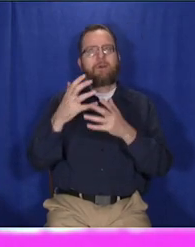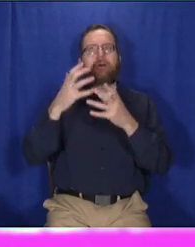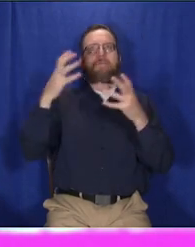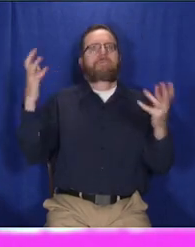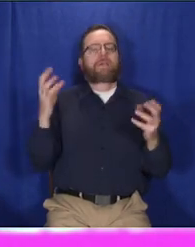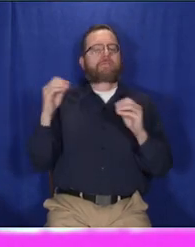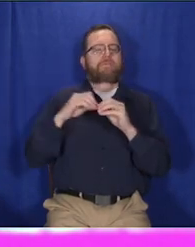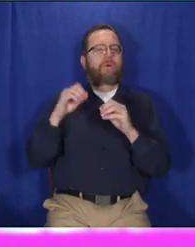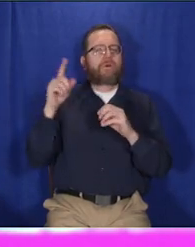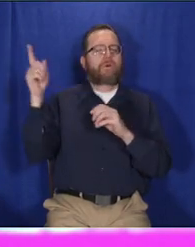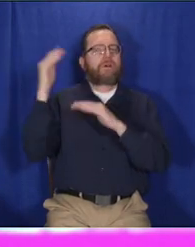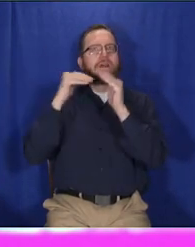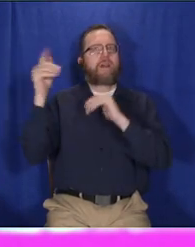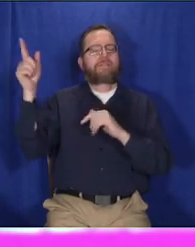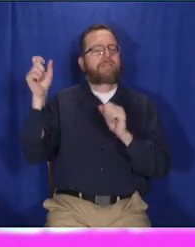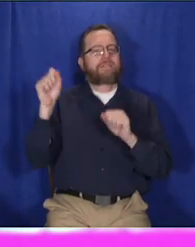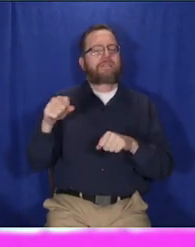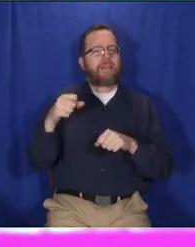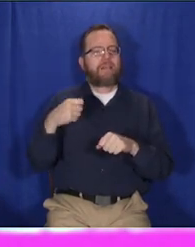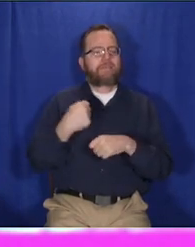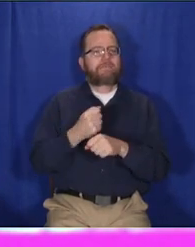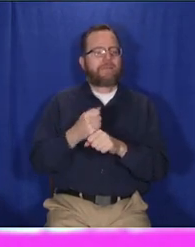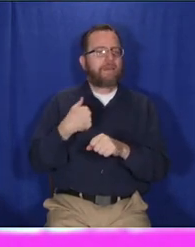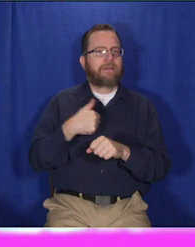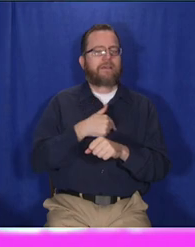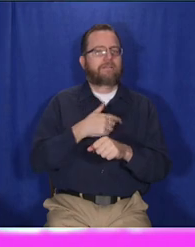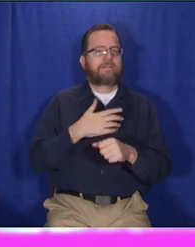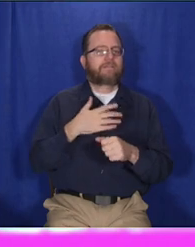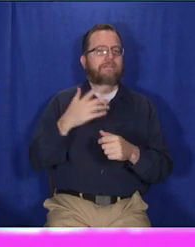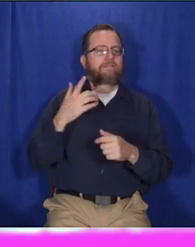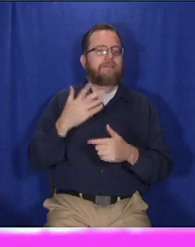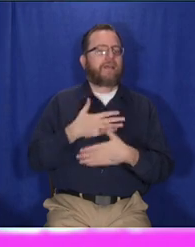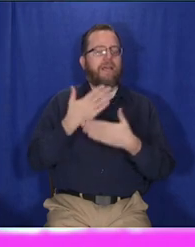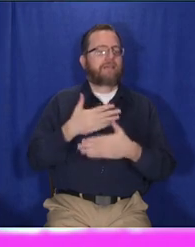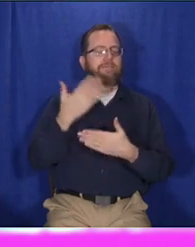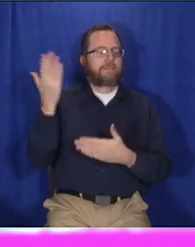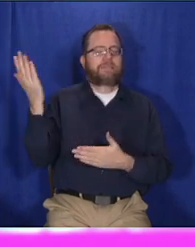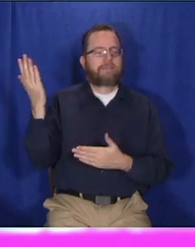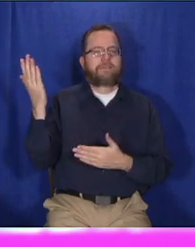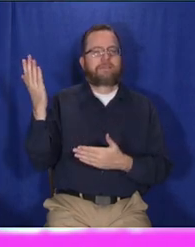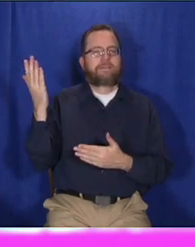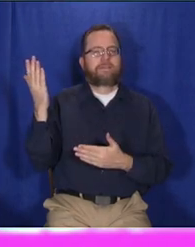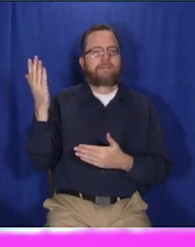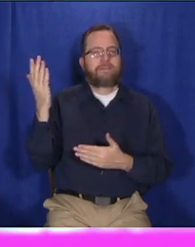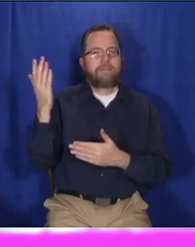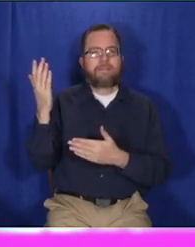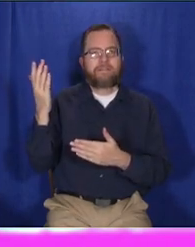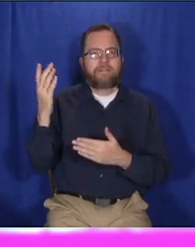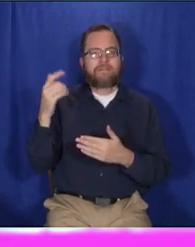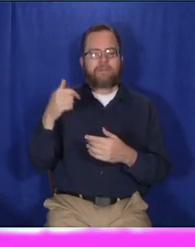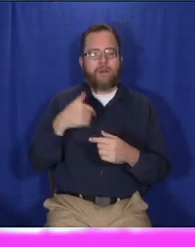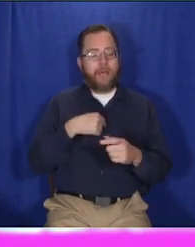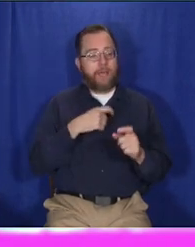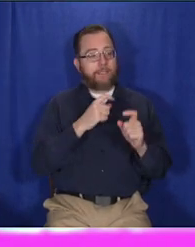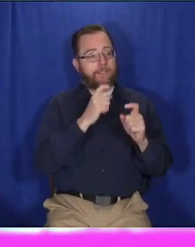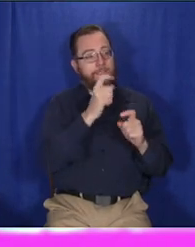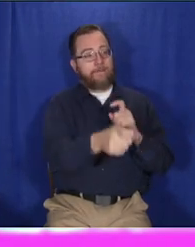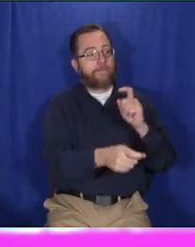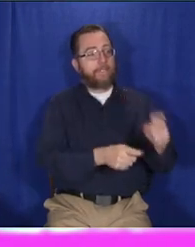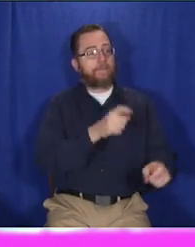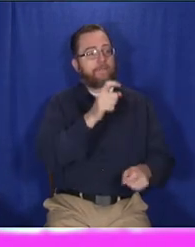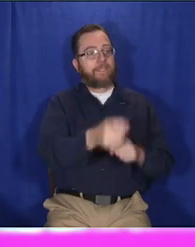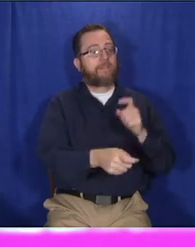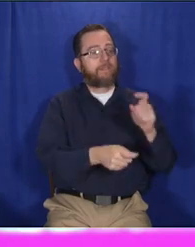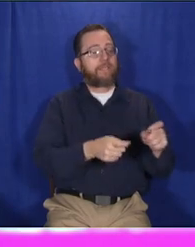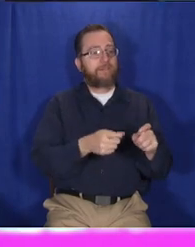be giddy living our lives with like this secret between us and God that as I give, I not only get the deeper